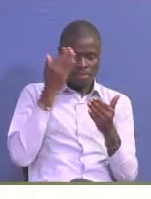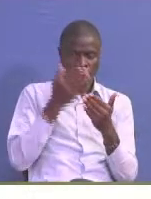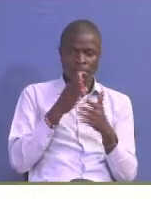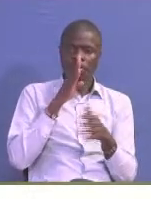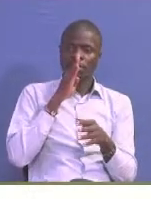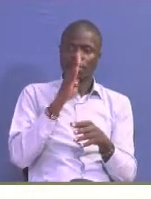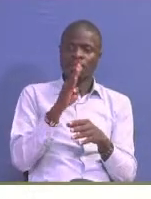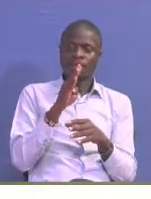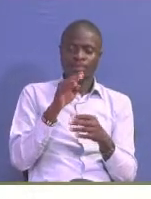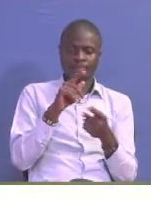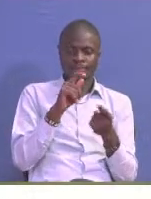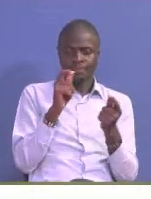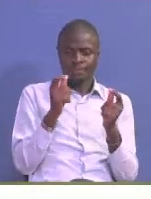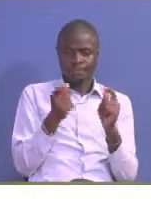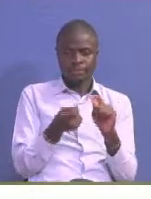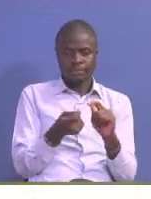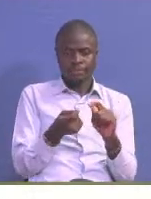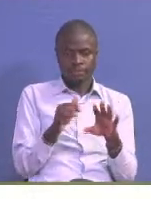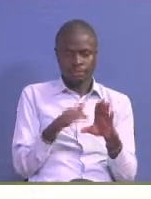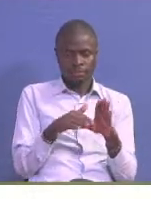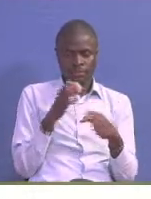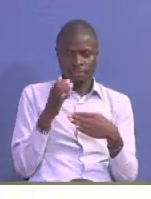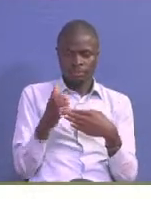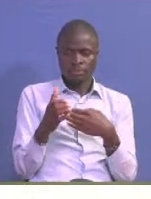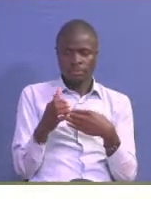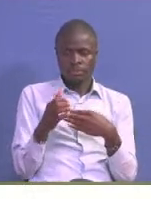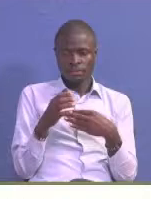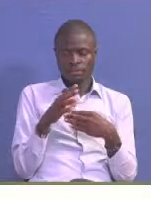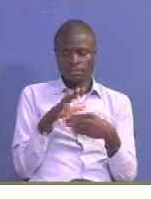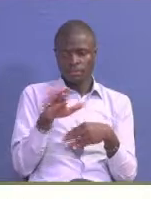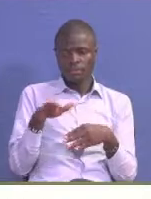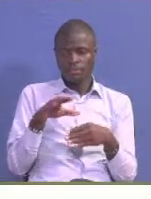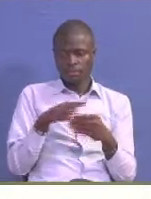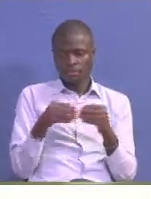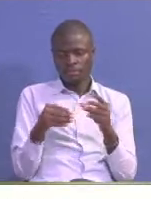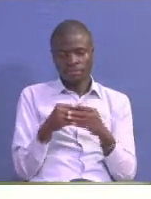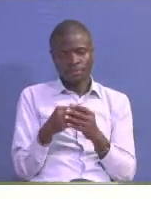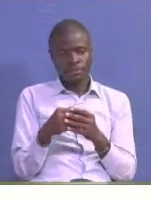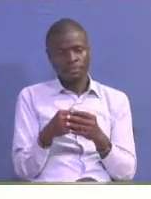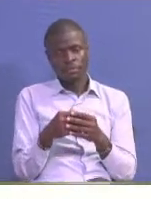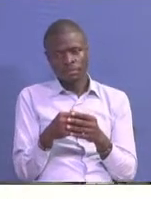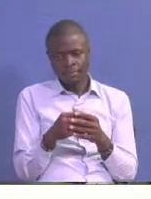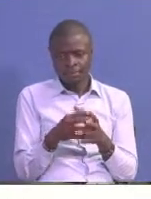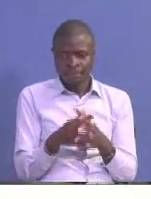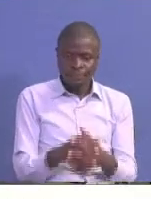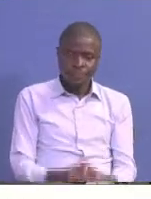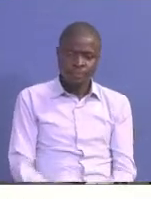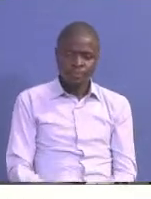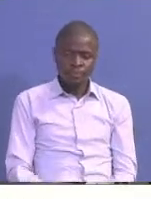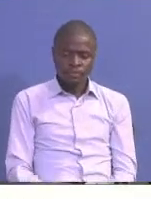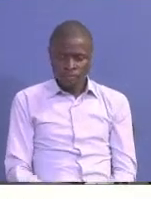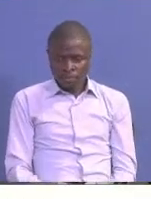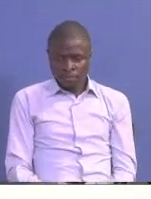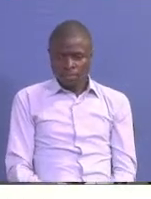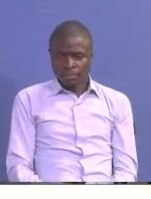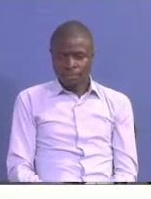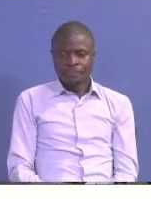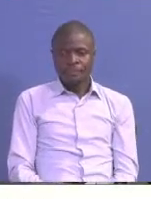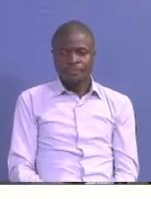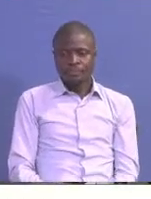very, very transformative in the area of innovation? Thank you.